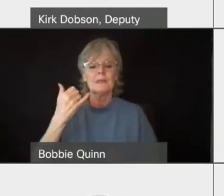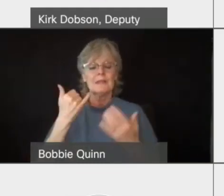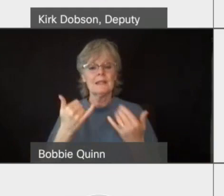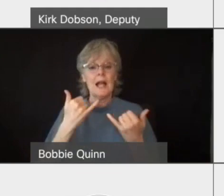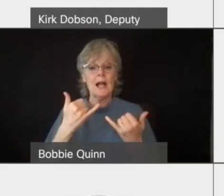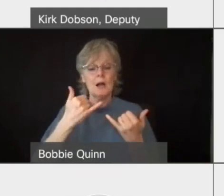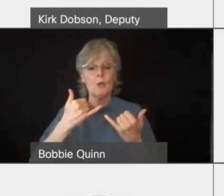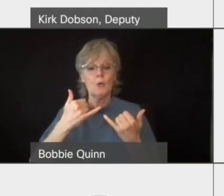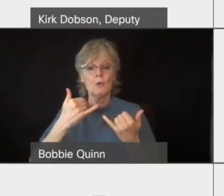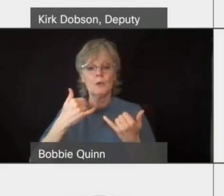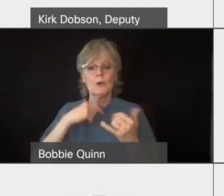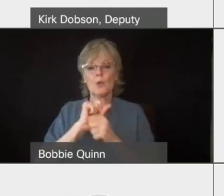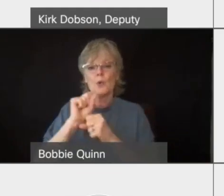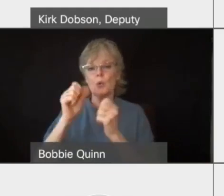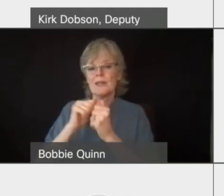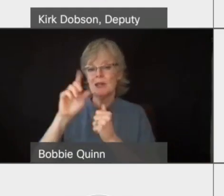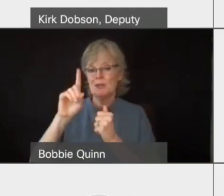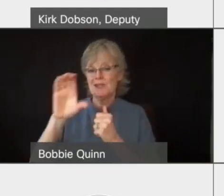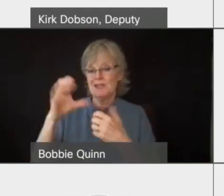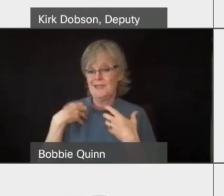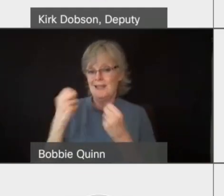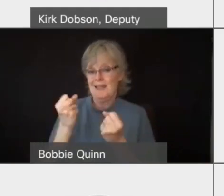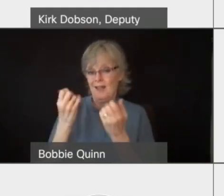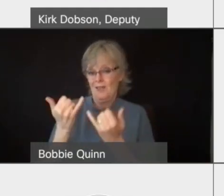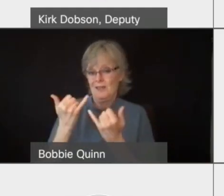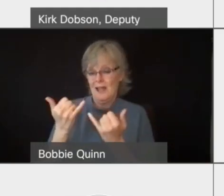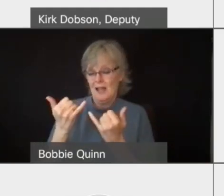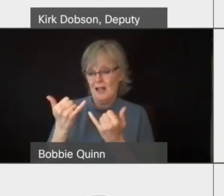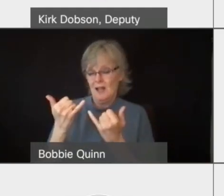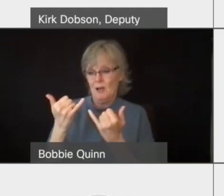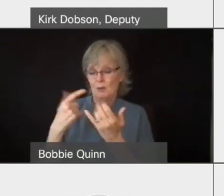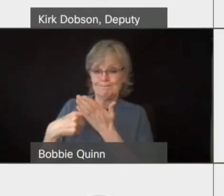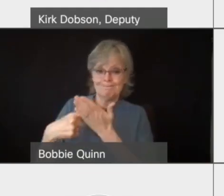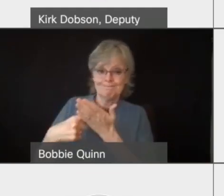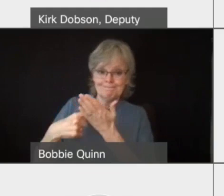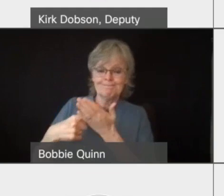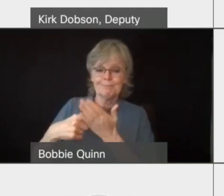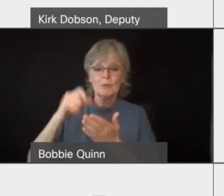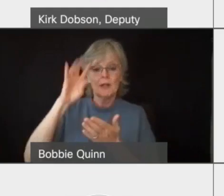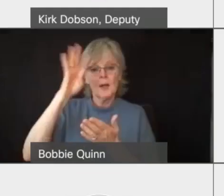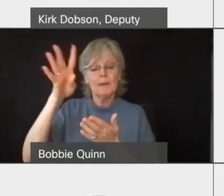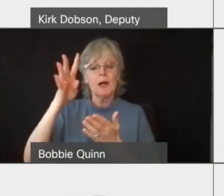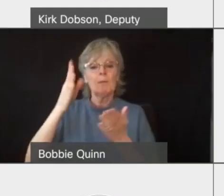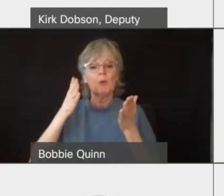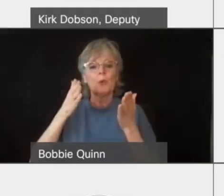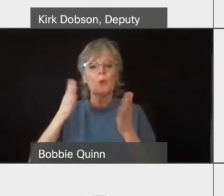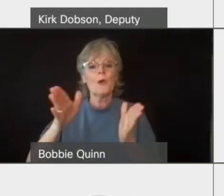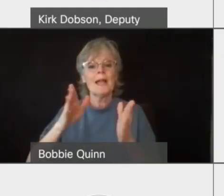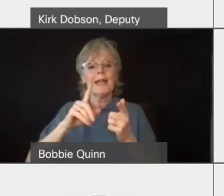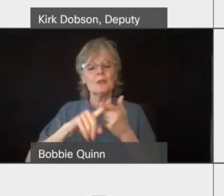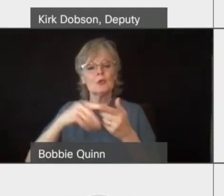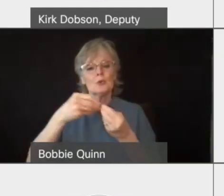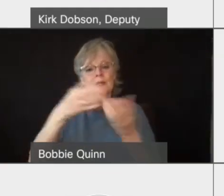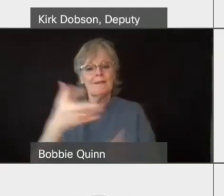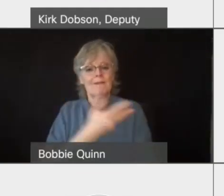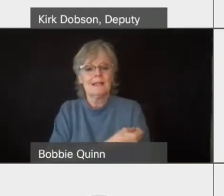with DC Health on right now is coming up with the mechanism to deliver vaccine to